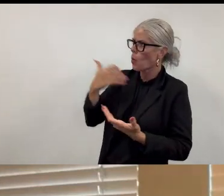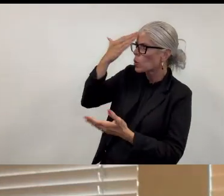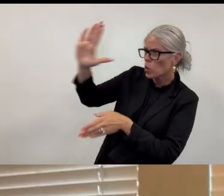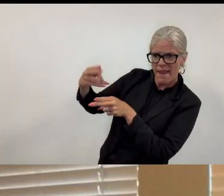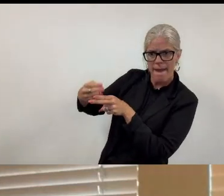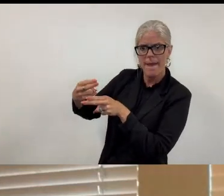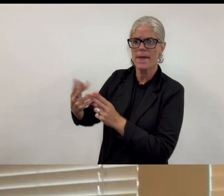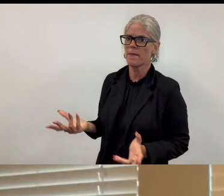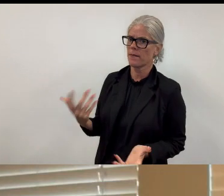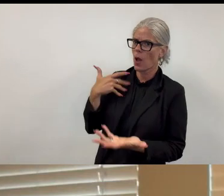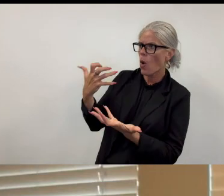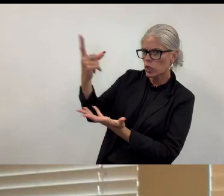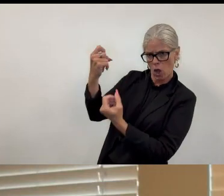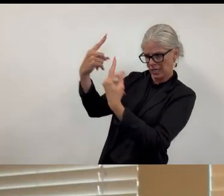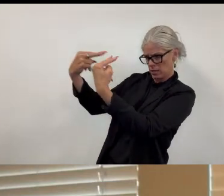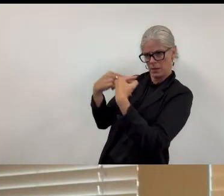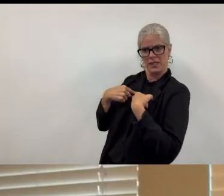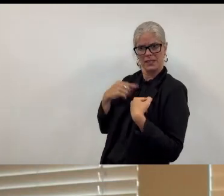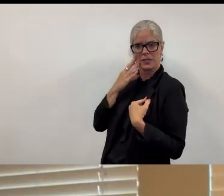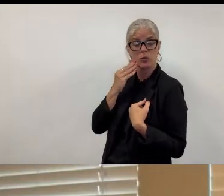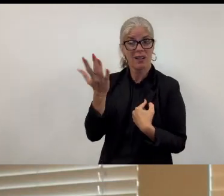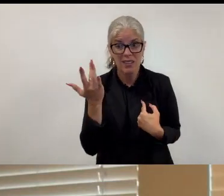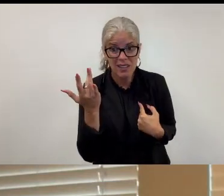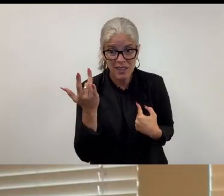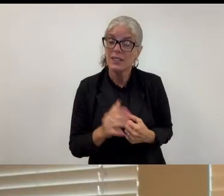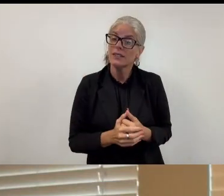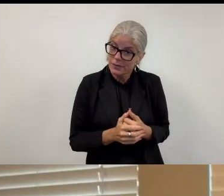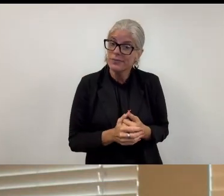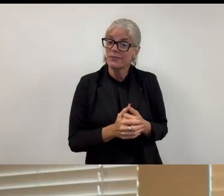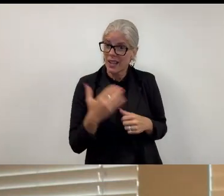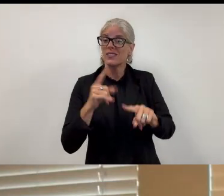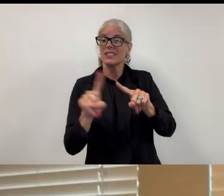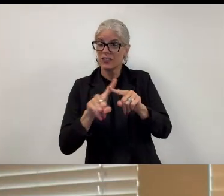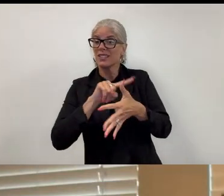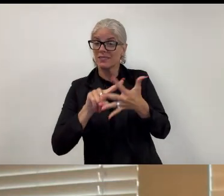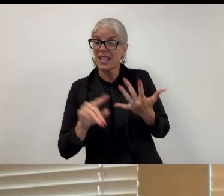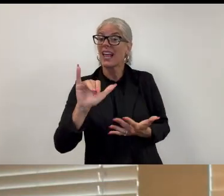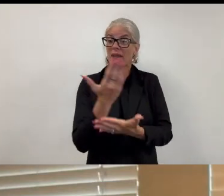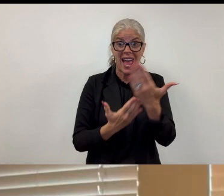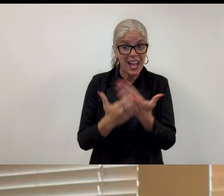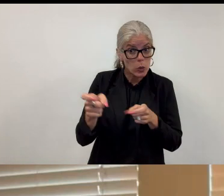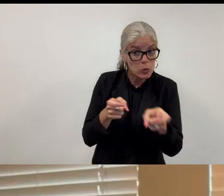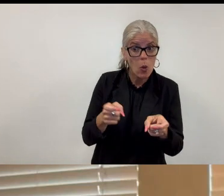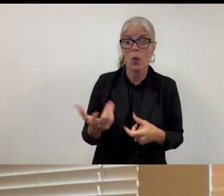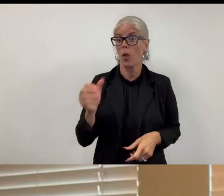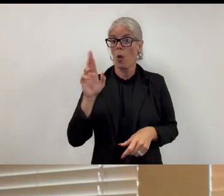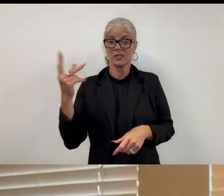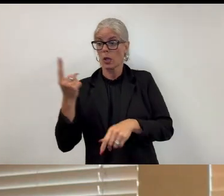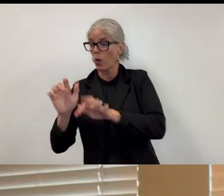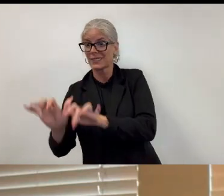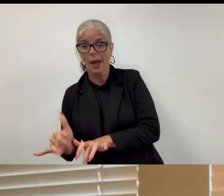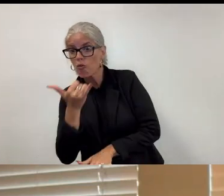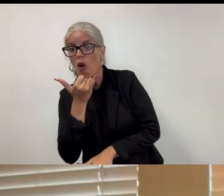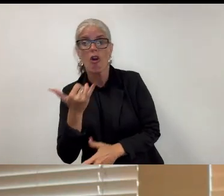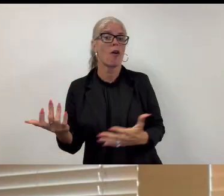name. Because when, for someone to forget, let's use that example, forgetting a hand control on a reservation, or for an employee